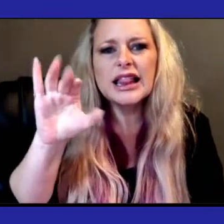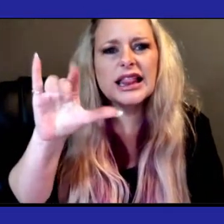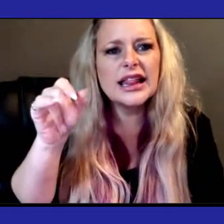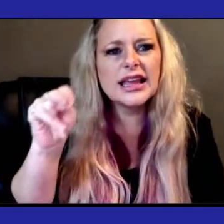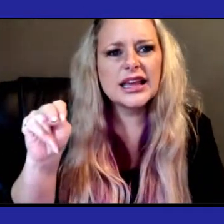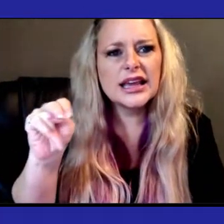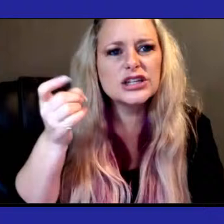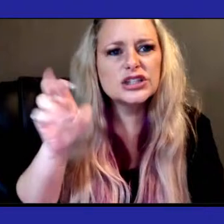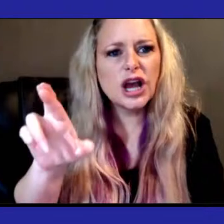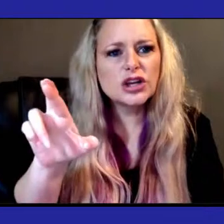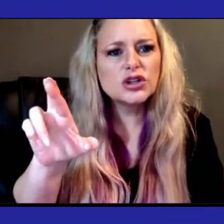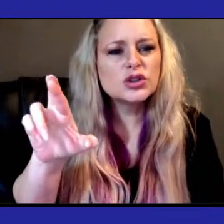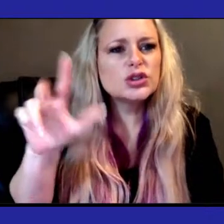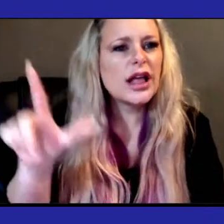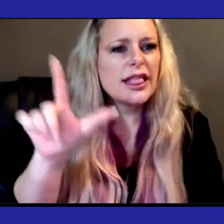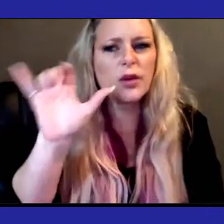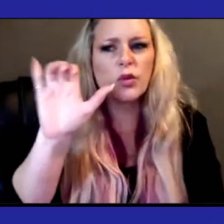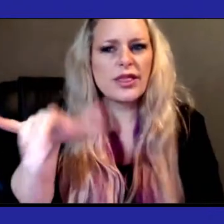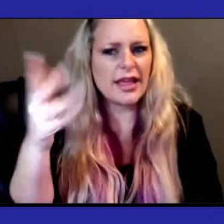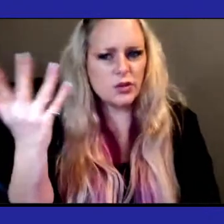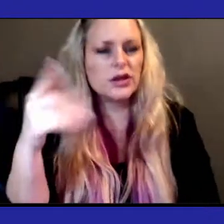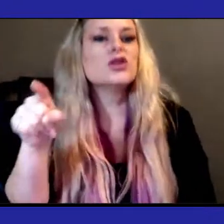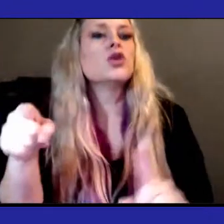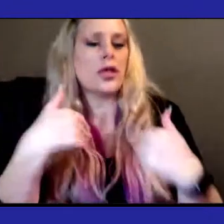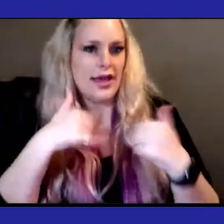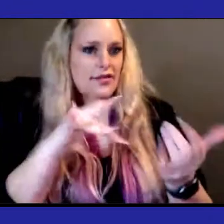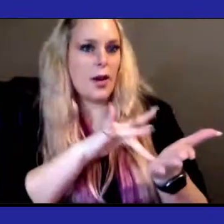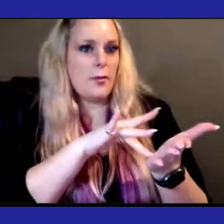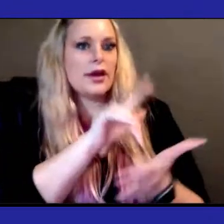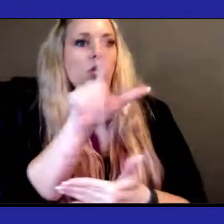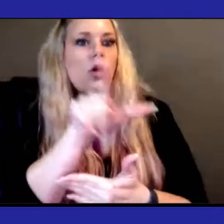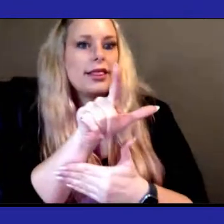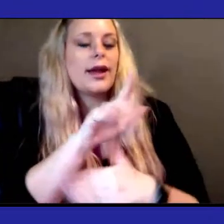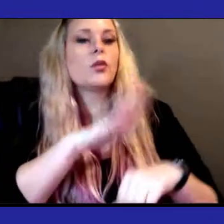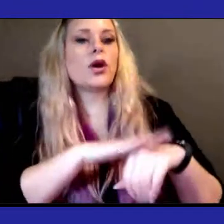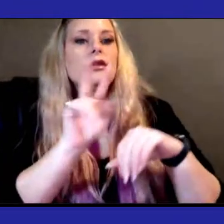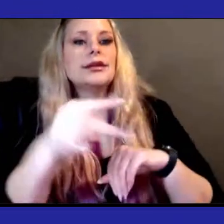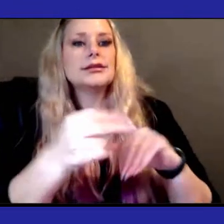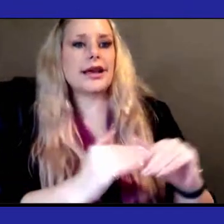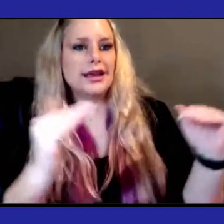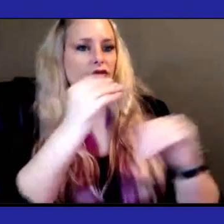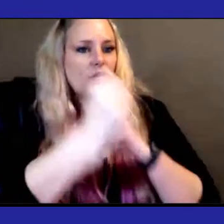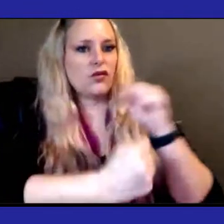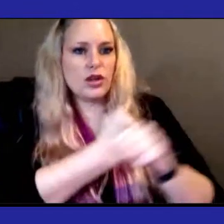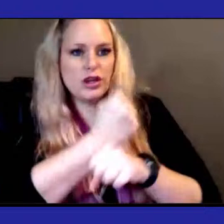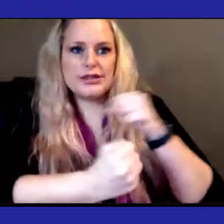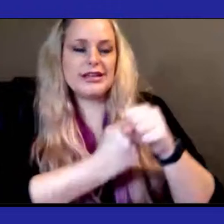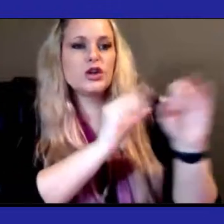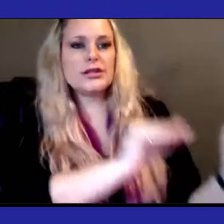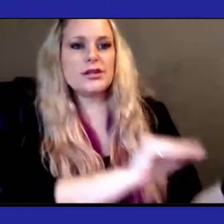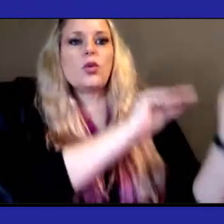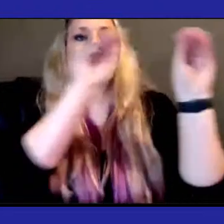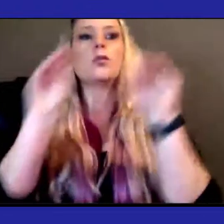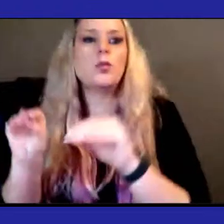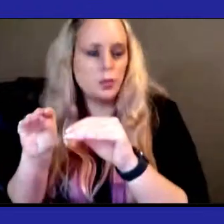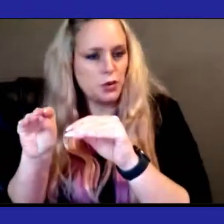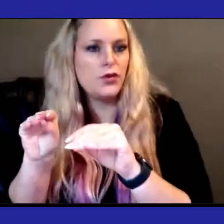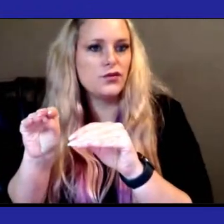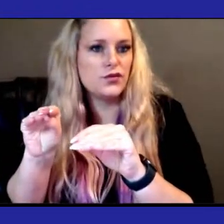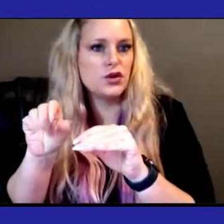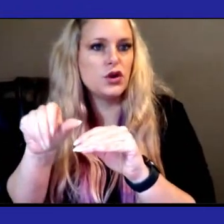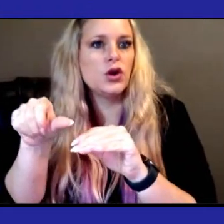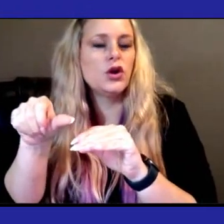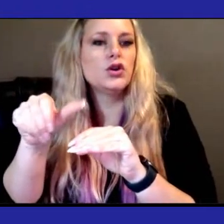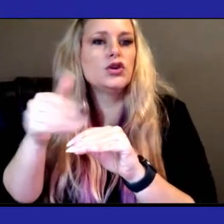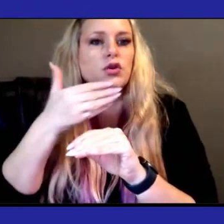Lincoln Doctors Library? So they had a medical library that was located on the second floor for years. It's been relocated to another more amplified